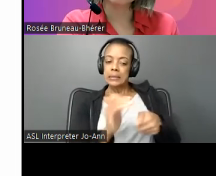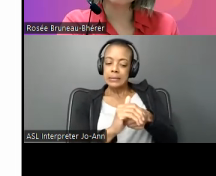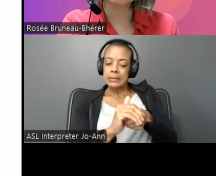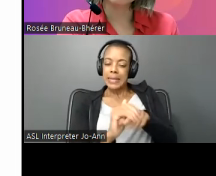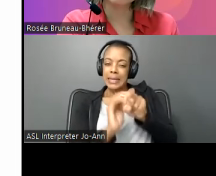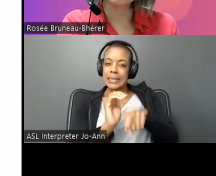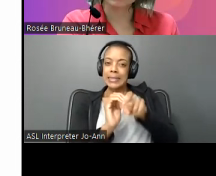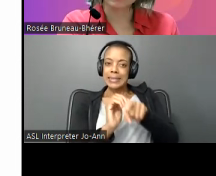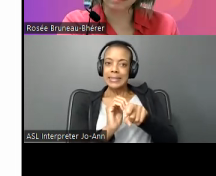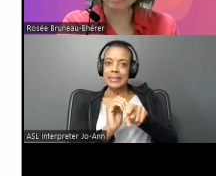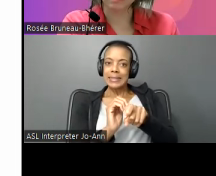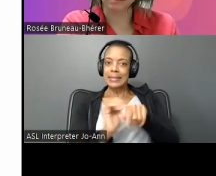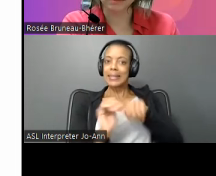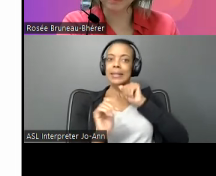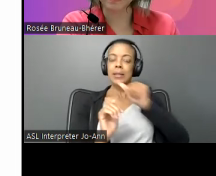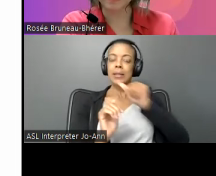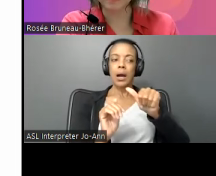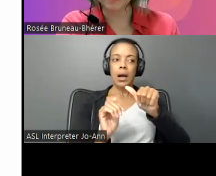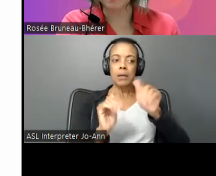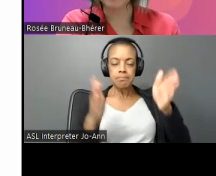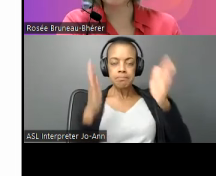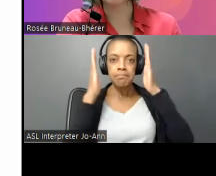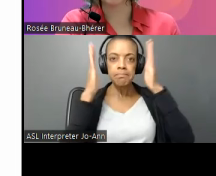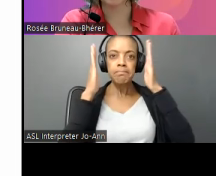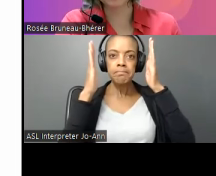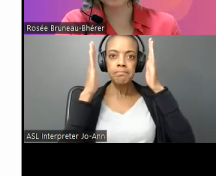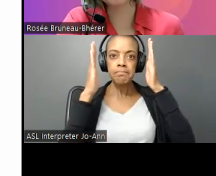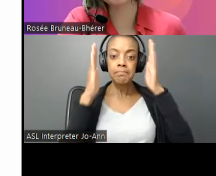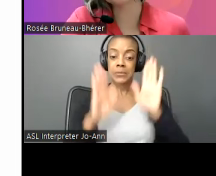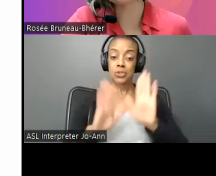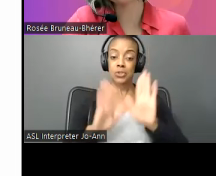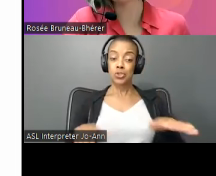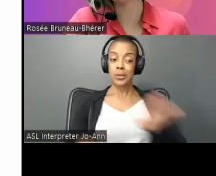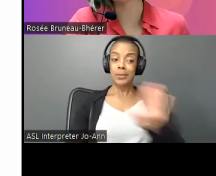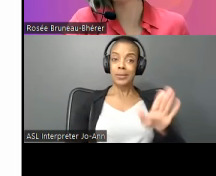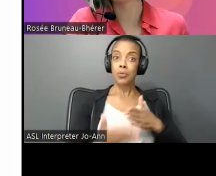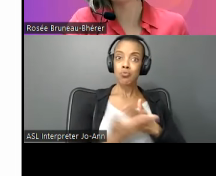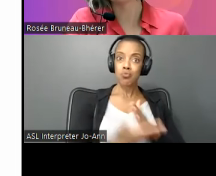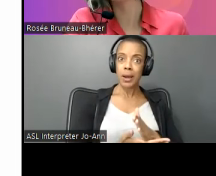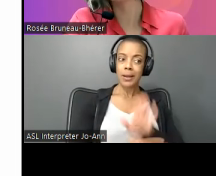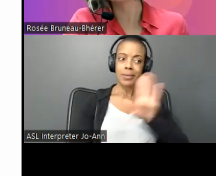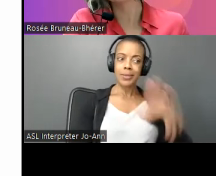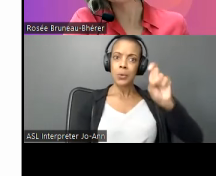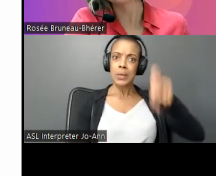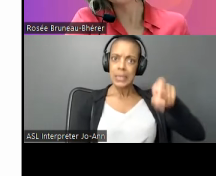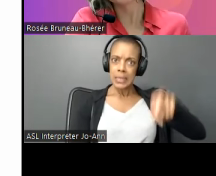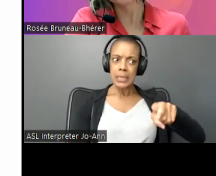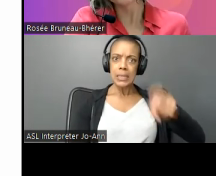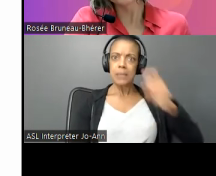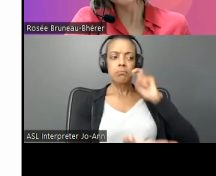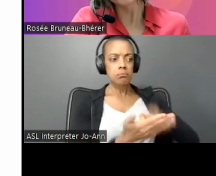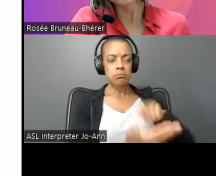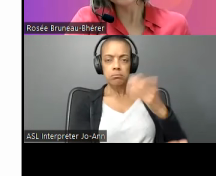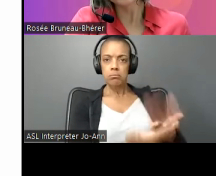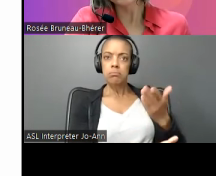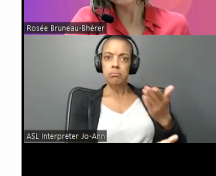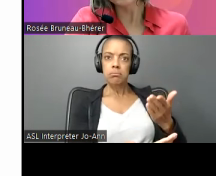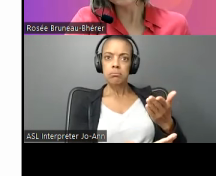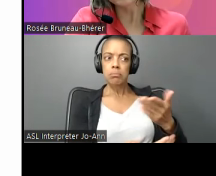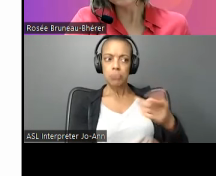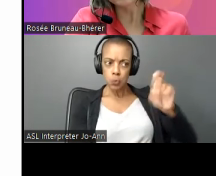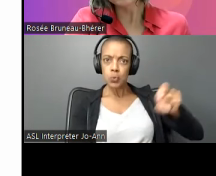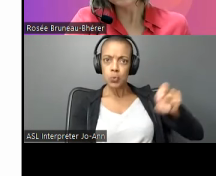And the child has a right to have his needs validated. And the child